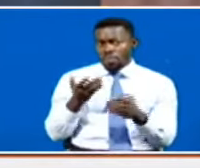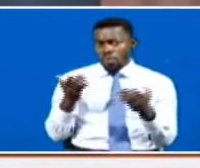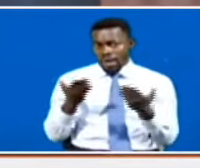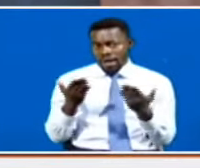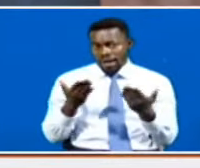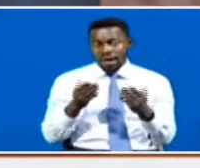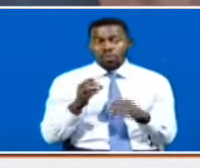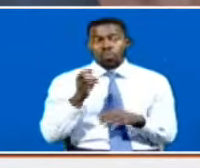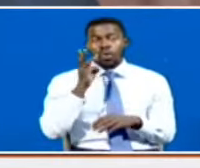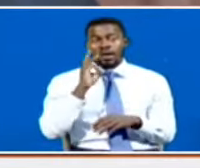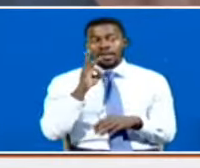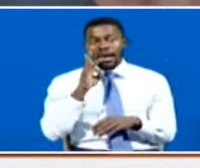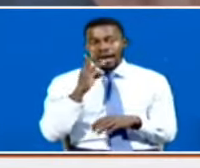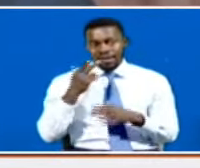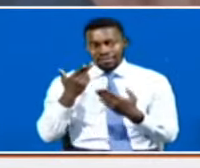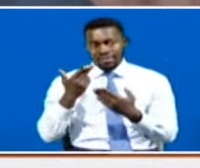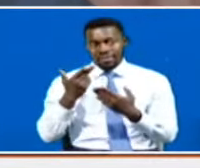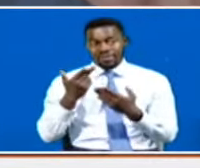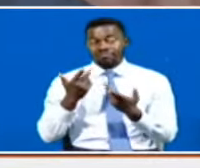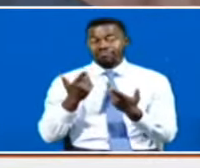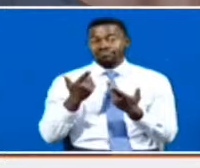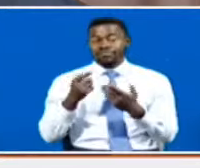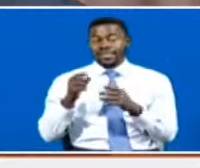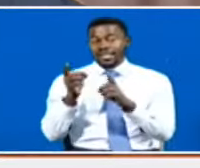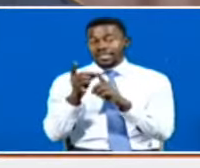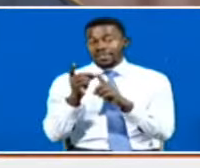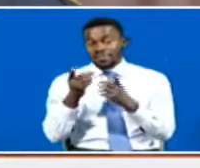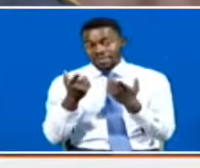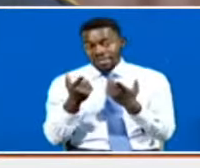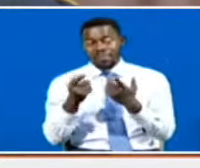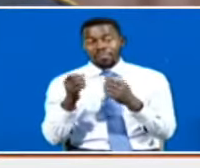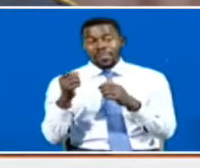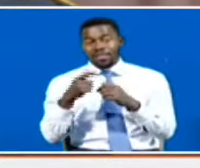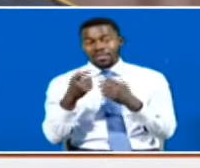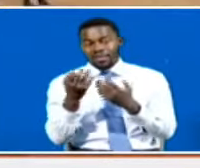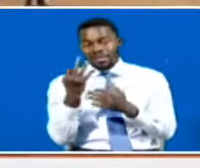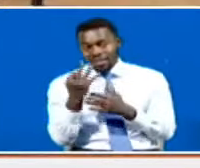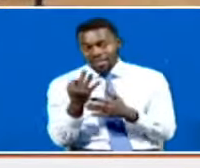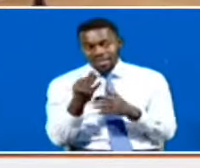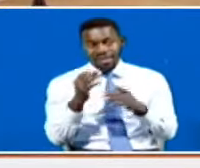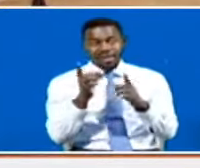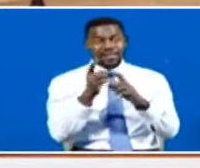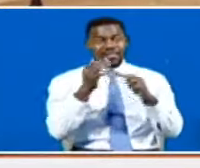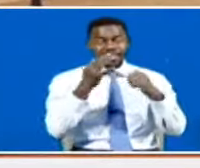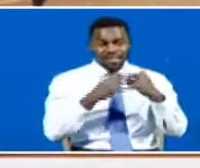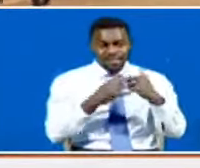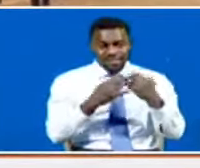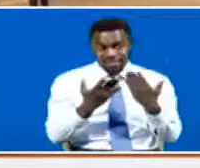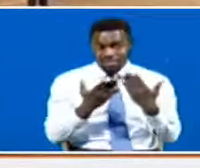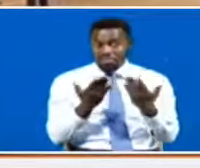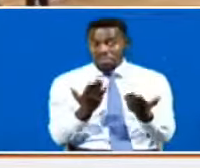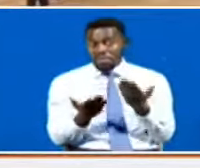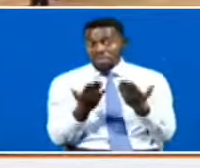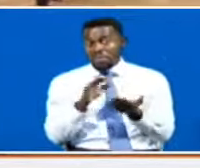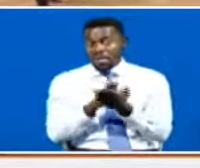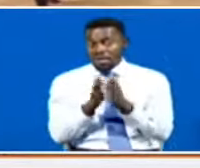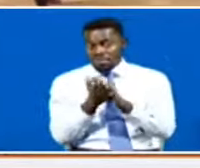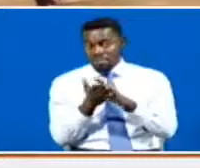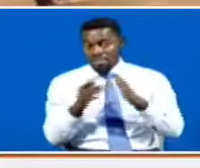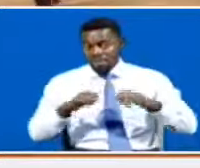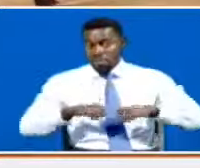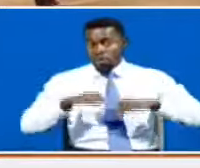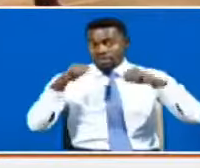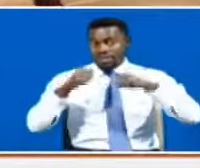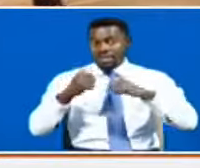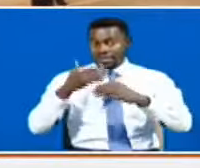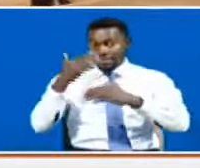new Vice Chief of Defense Forces on March 8th, is likely to be Kenya's new military boss, going by General Tonje's rules,